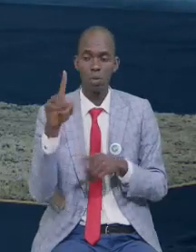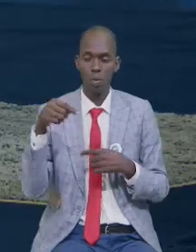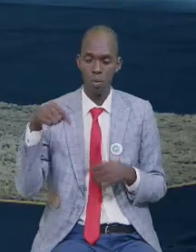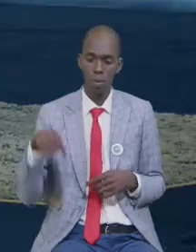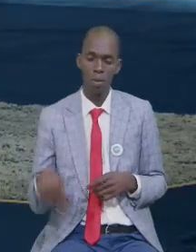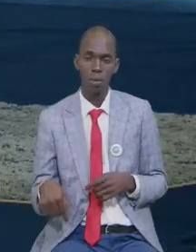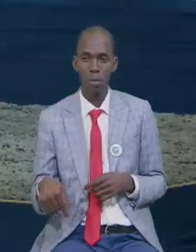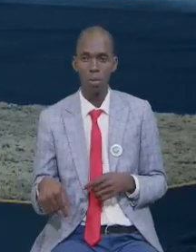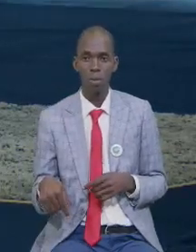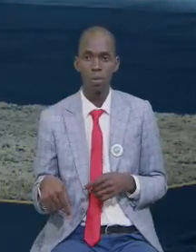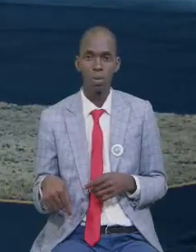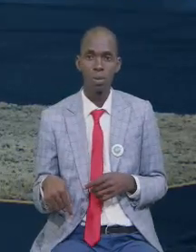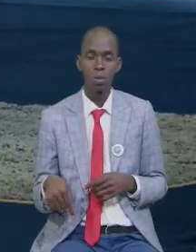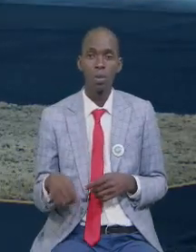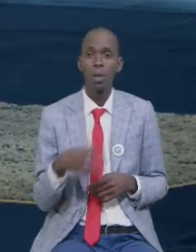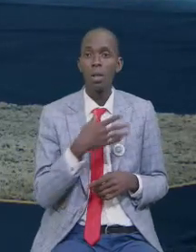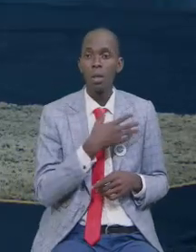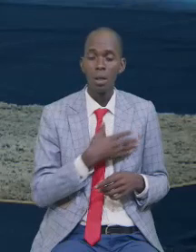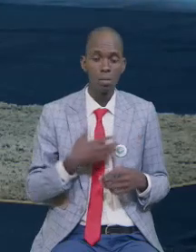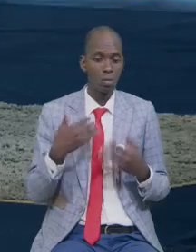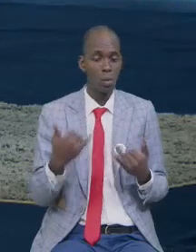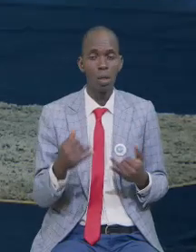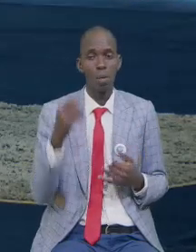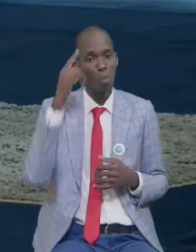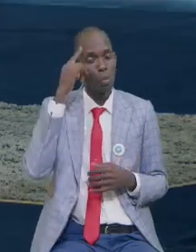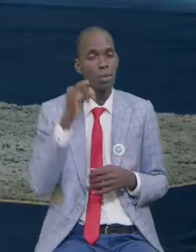But now Moses is not even available.